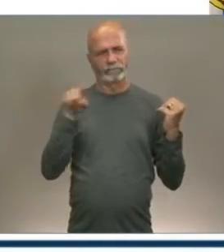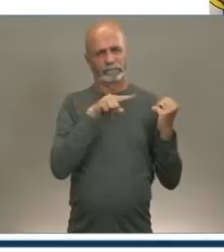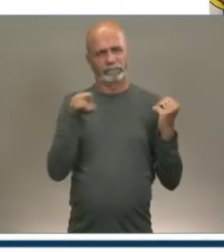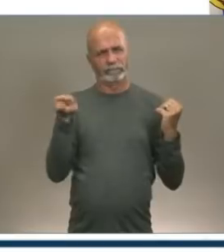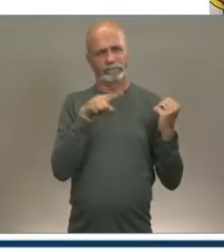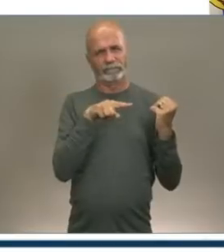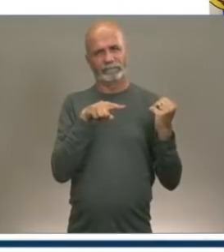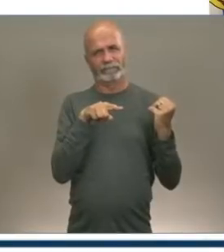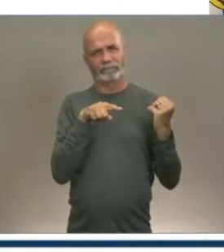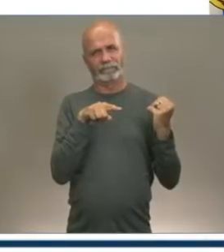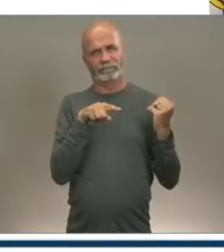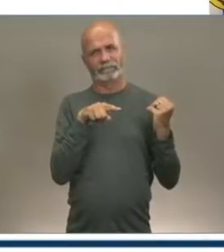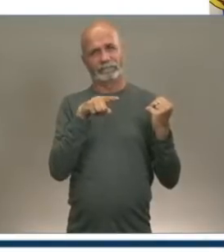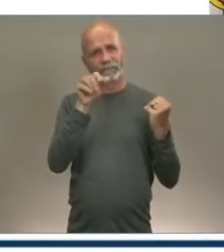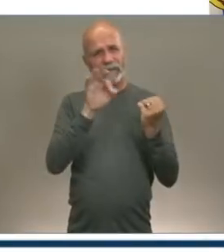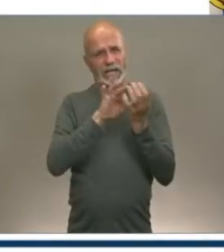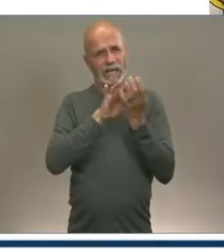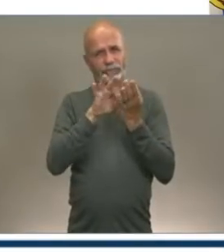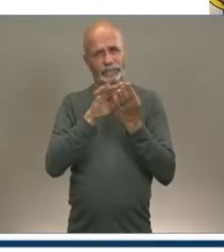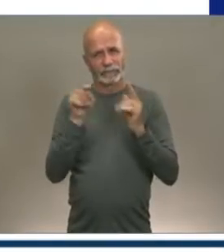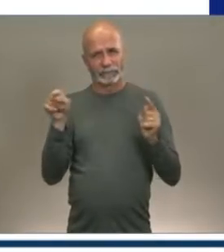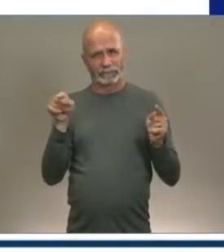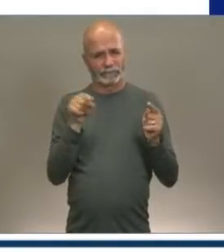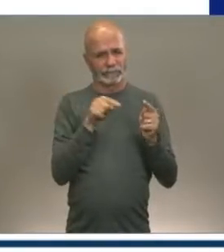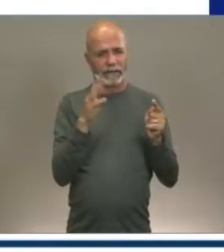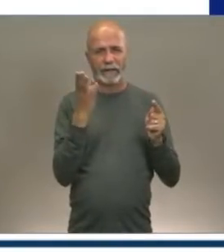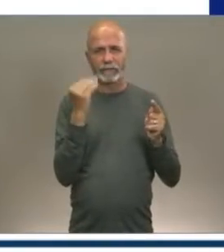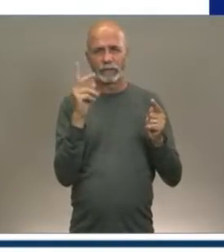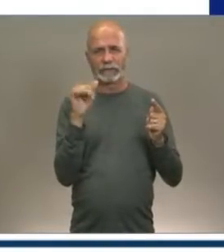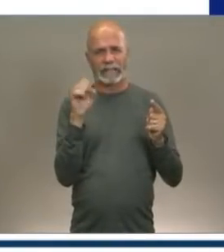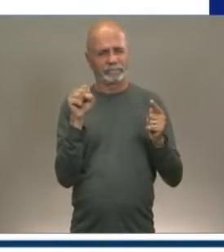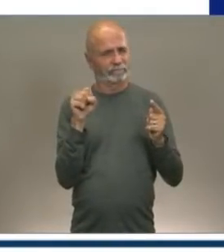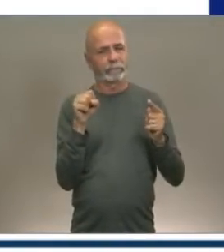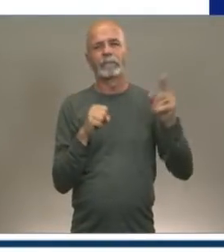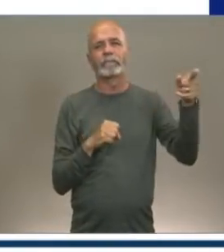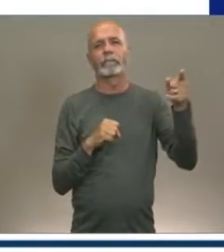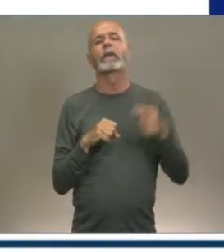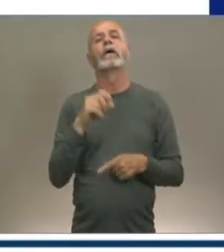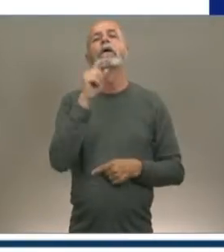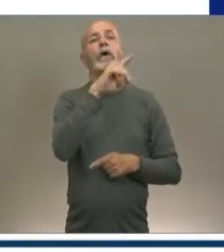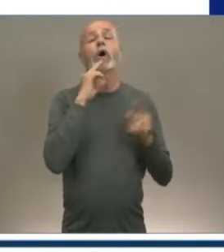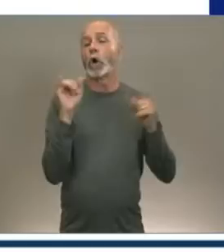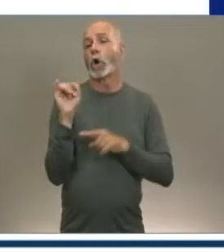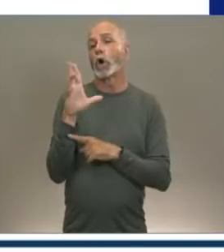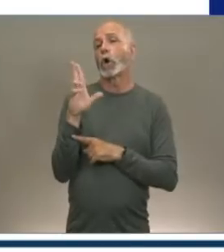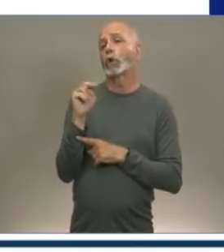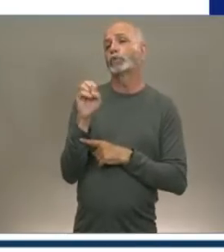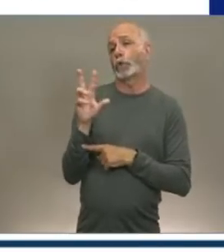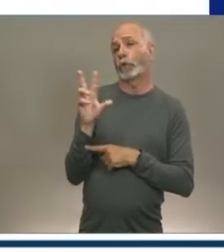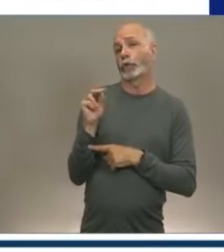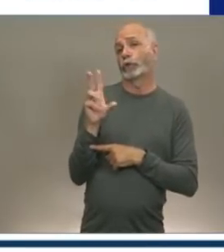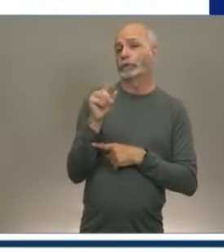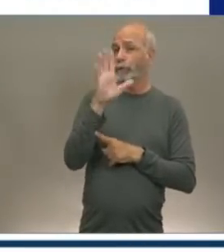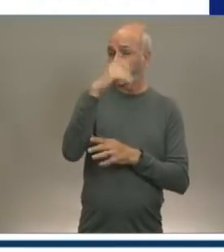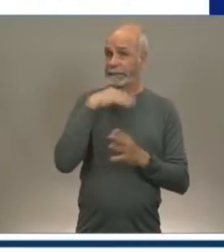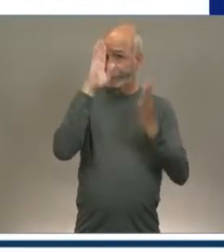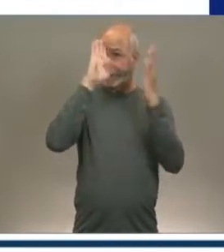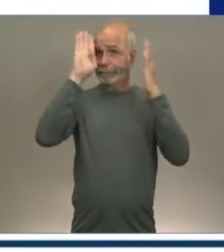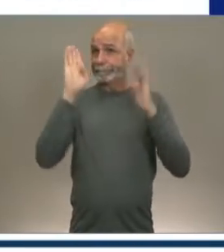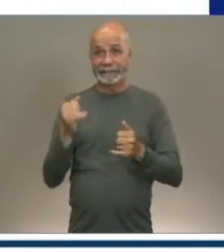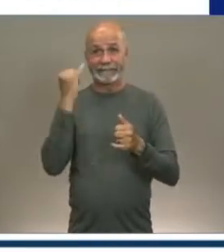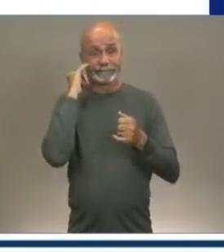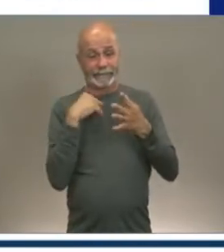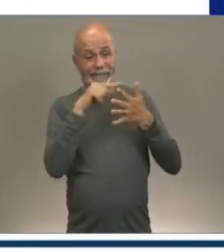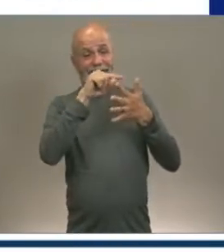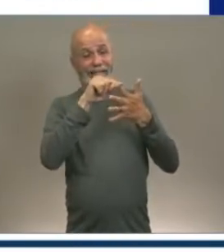date out the window? So June 30th is the expected start date for Phase 3, and that's when you